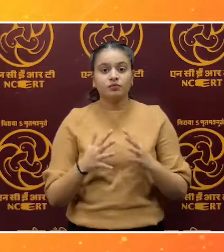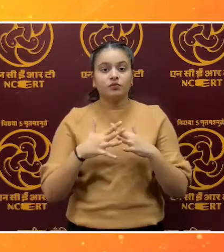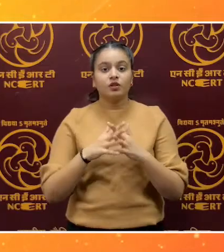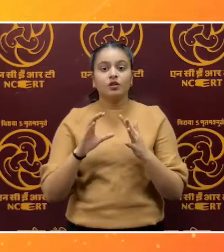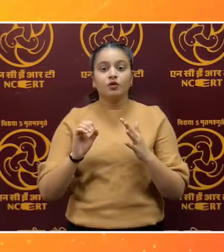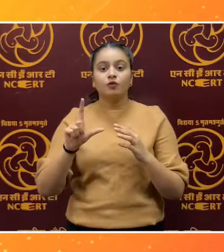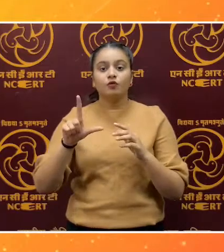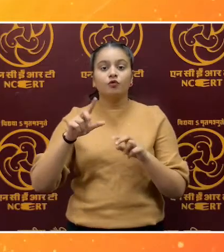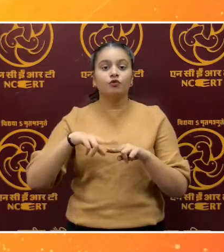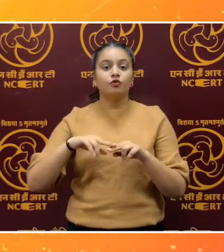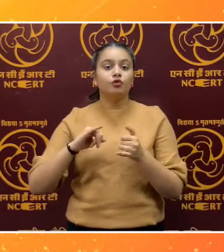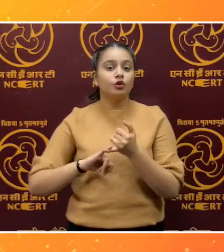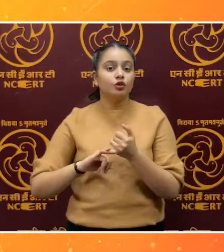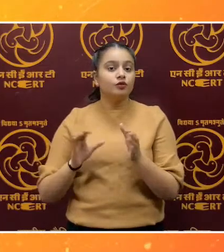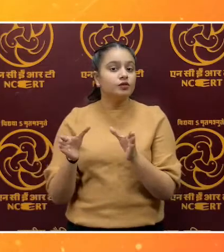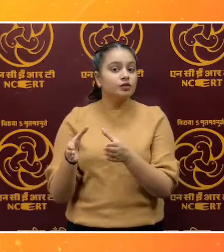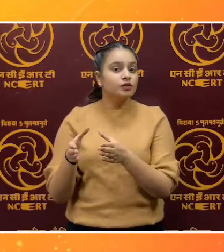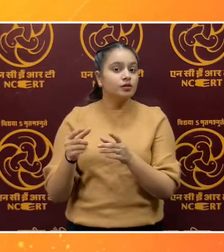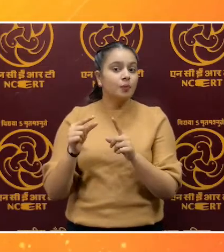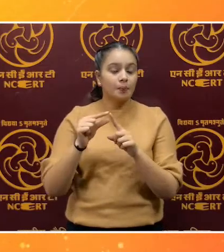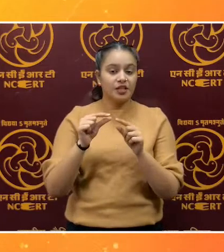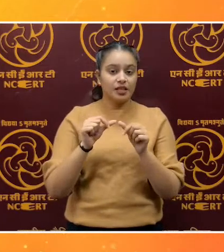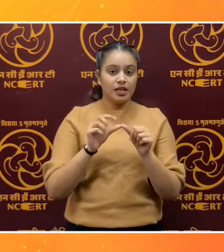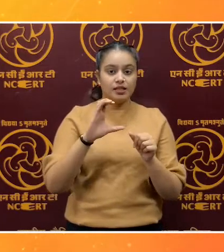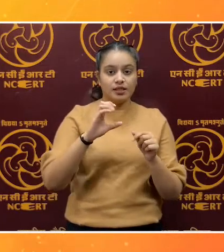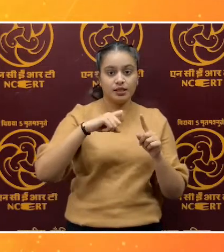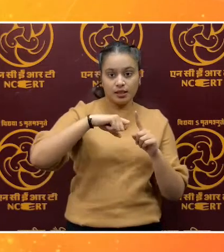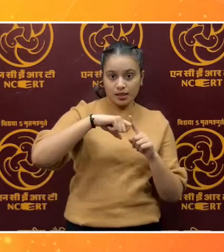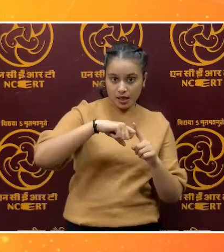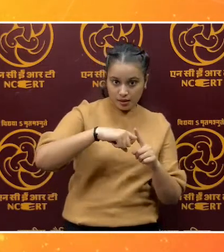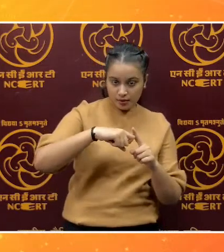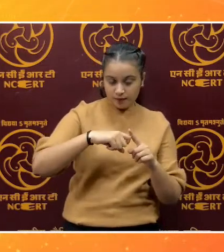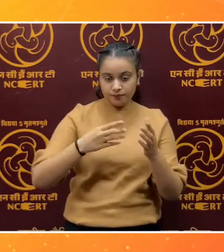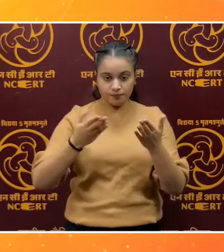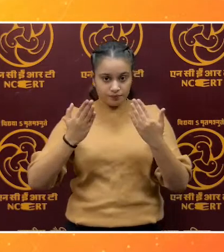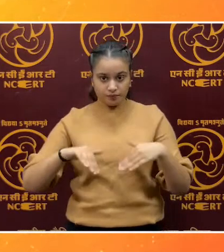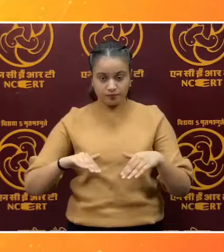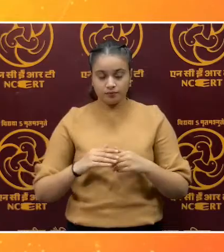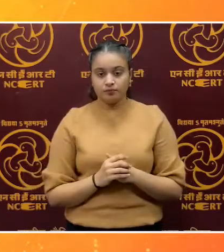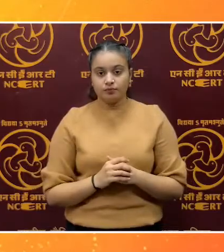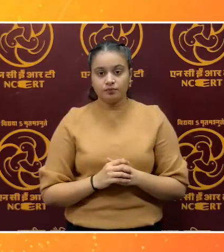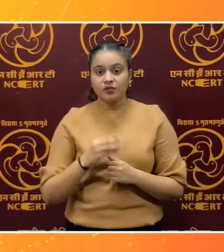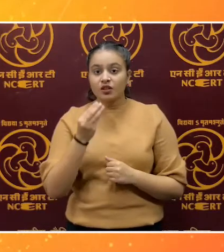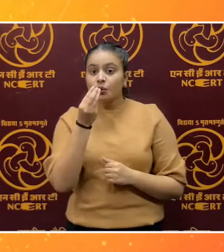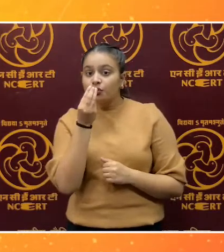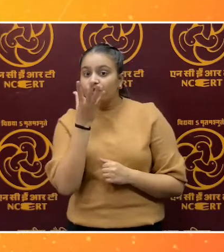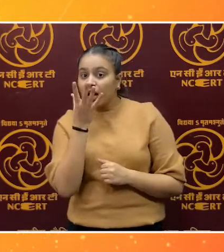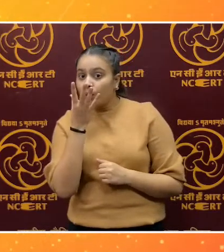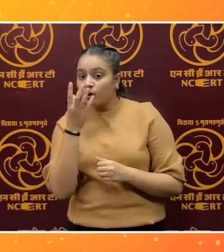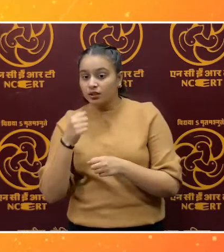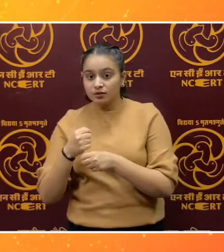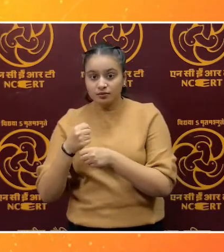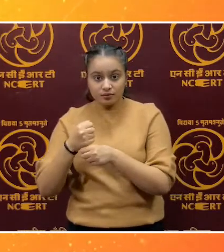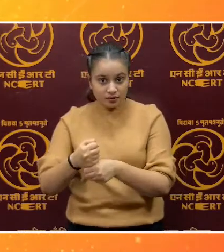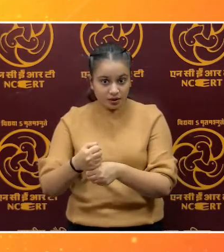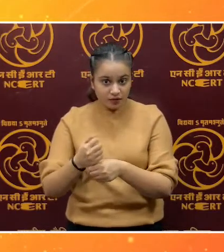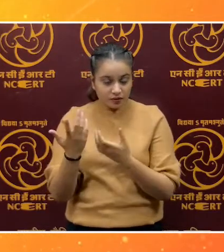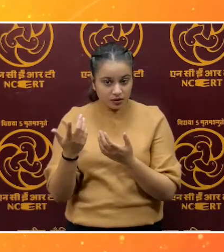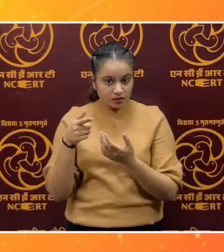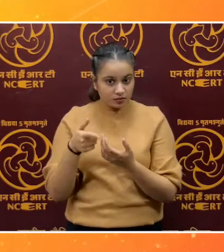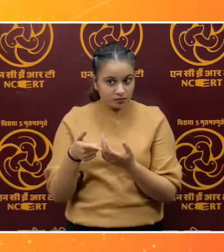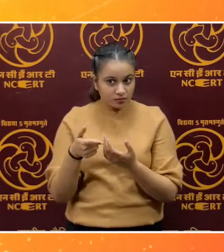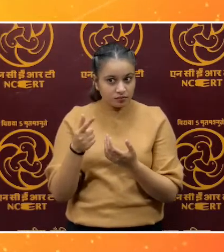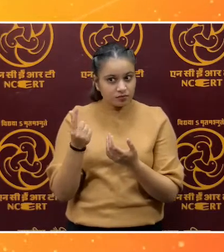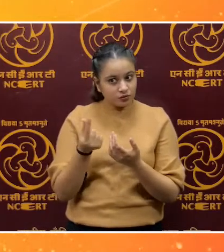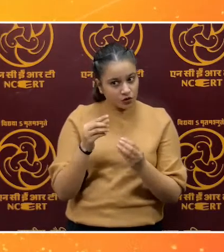howling loudly. Pack of wolves. Pack of wolves. We gave a dash of flowers to the chief guest. So here we can